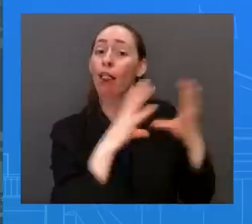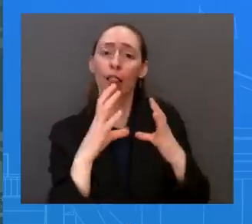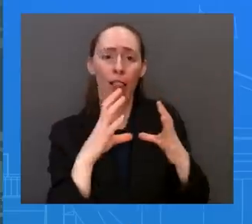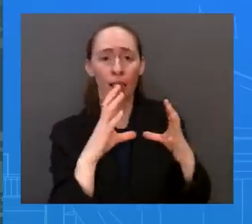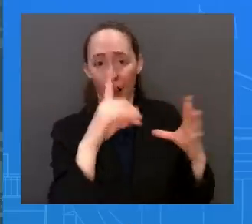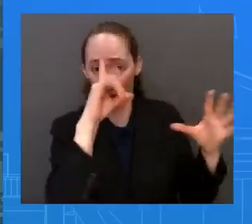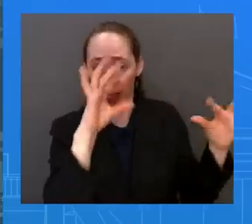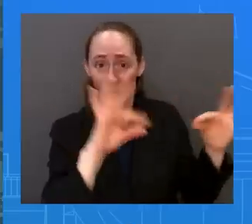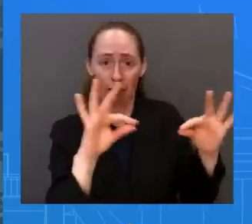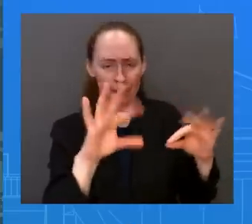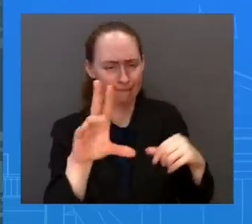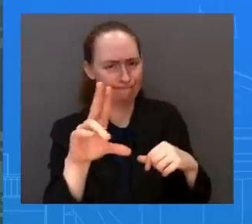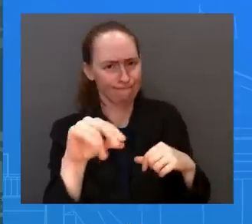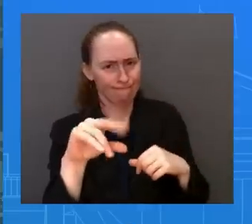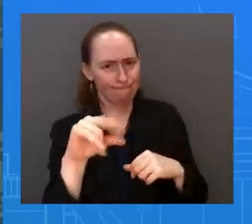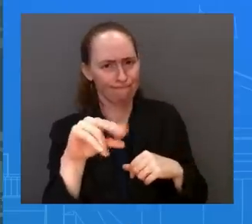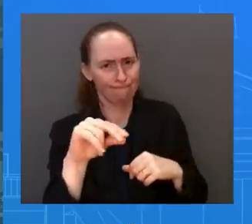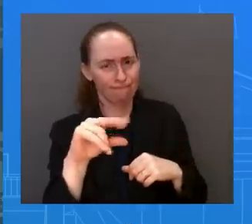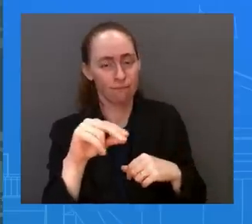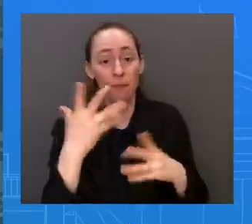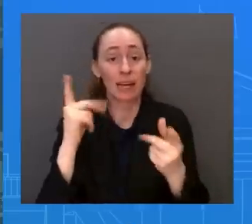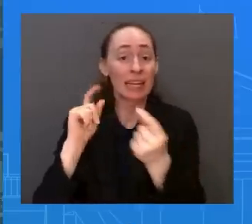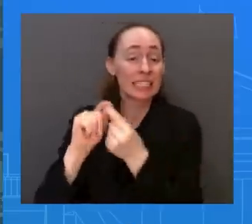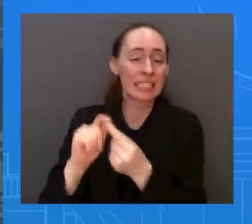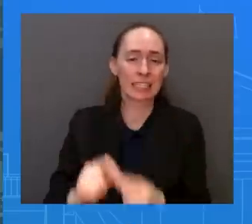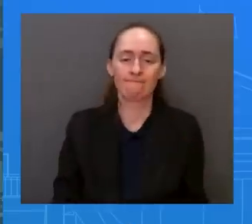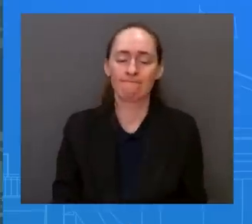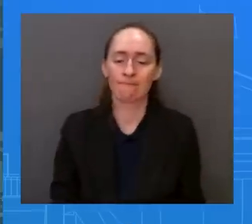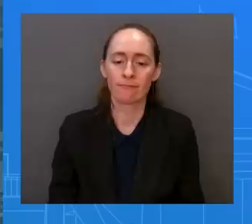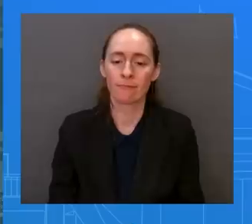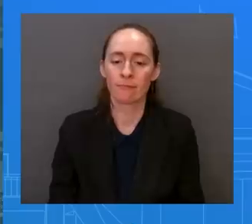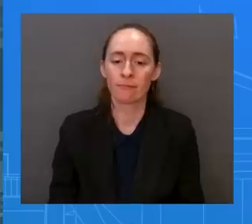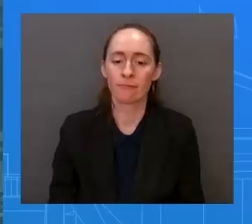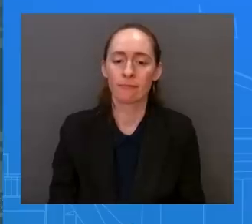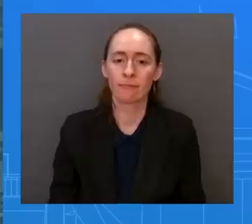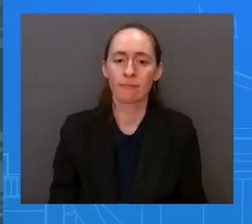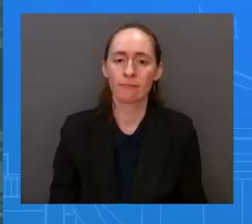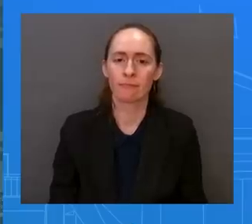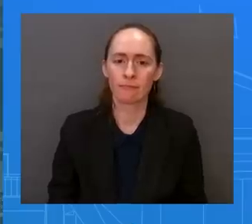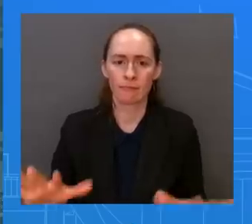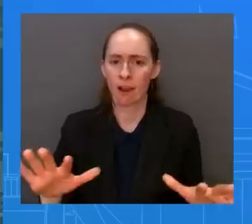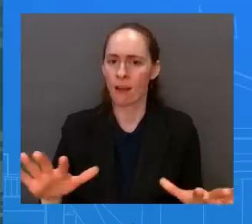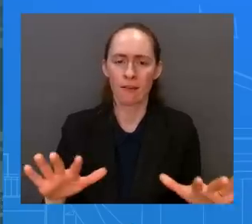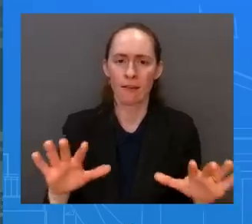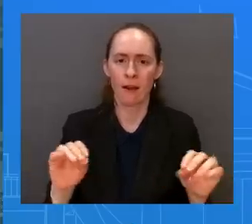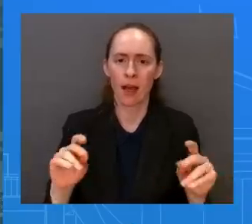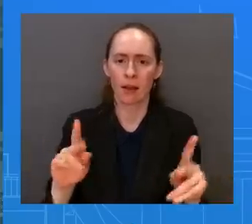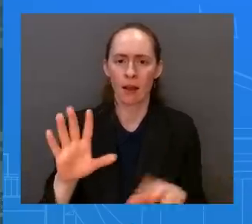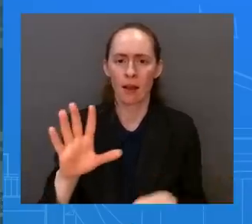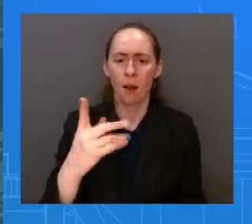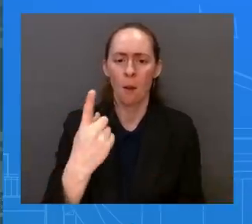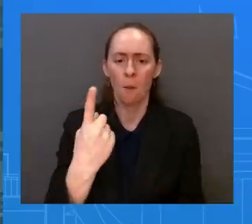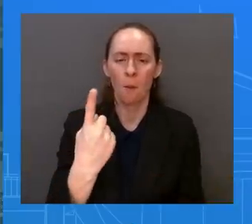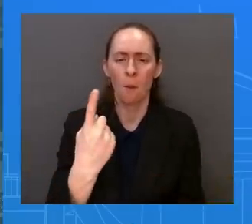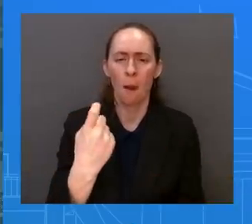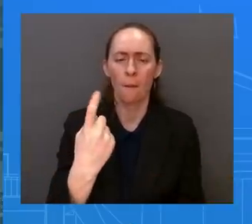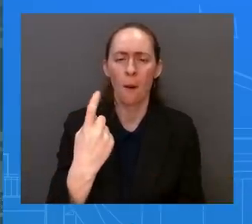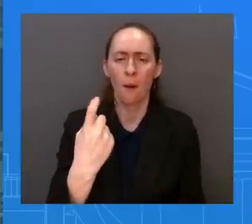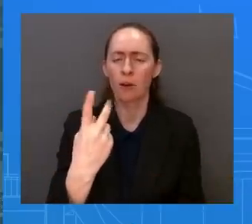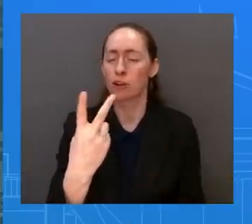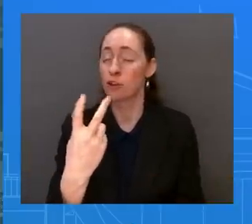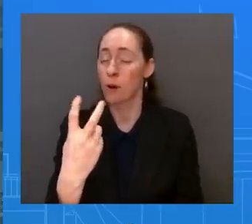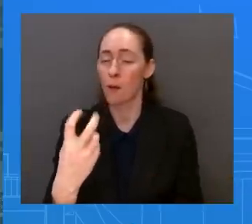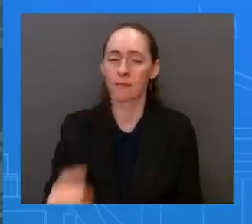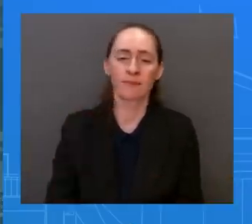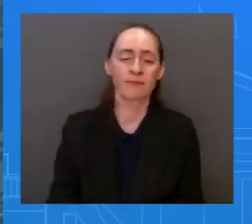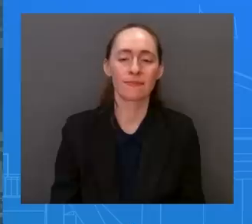here. Follow up on that. What happened? If you get time for one or two. Okay, one or two more. All right, I'm going to go to the back. Go ahead. Can